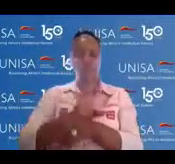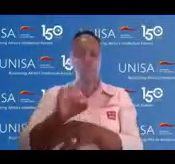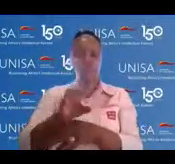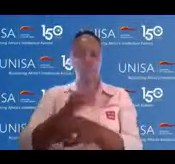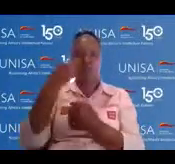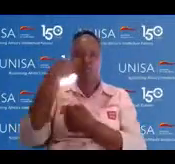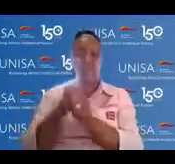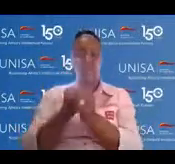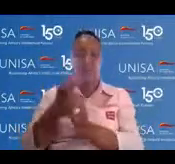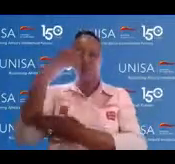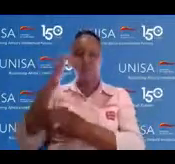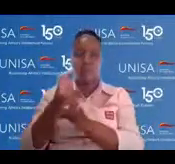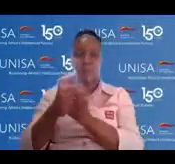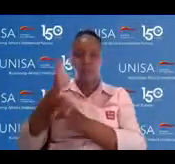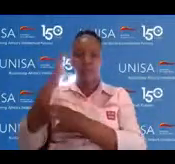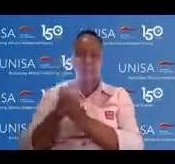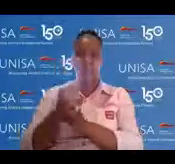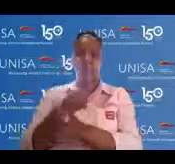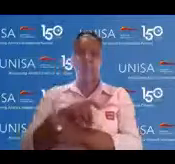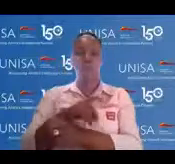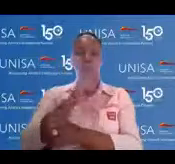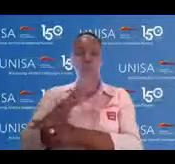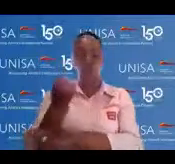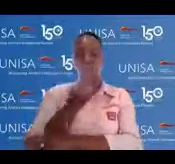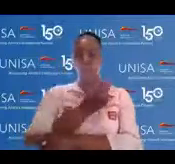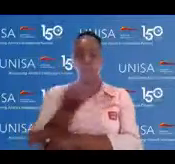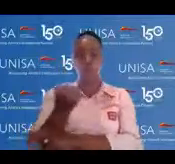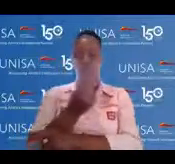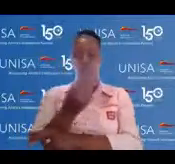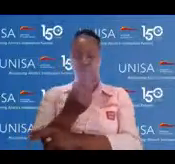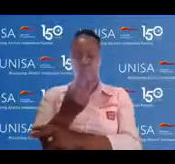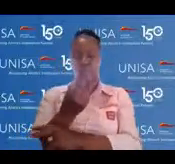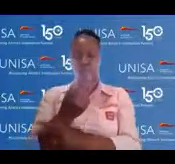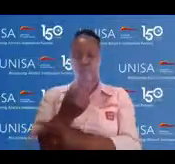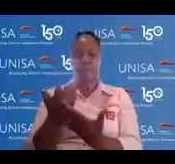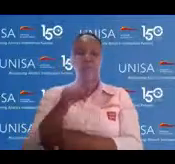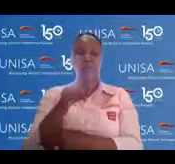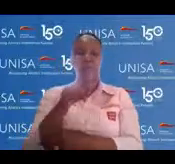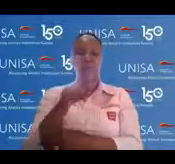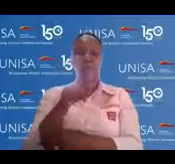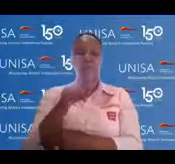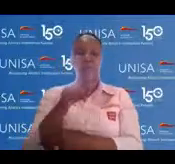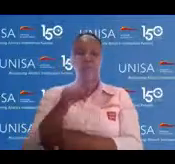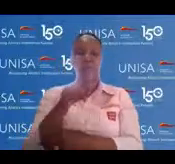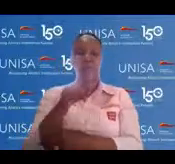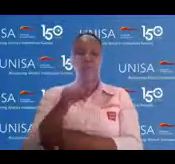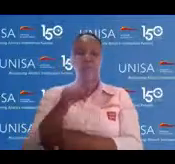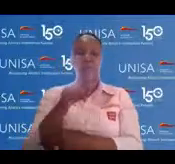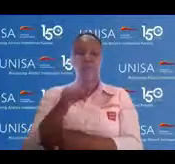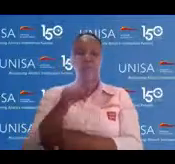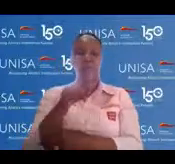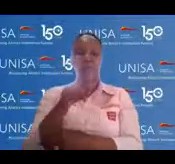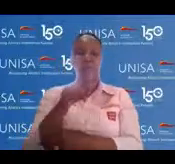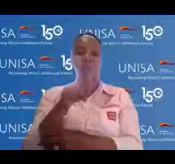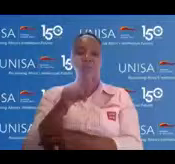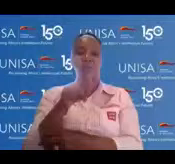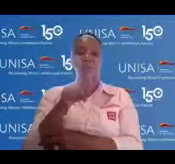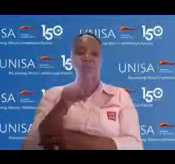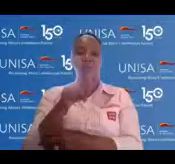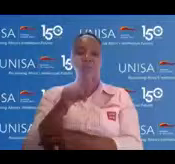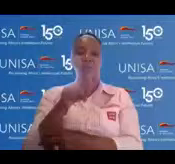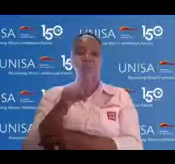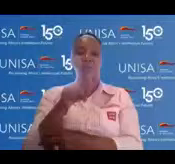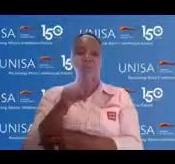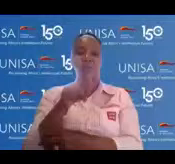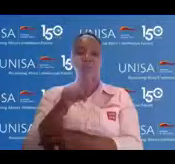Iris for both types. Now, this one is a Google Chrome or Microsoft Edge browser extension,